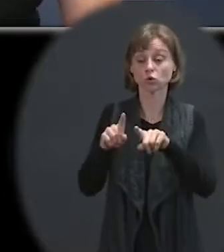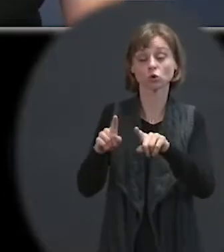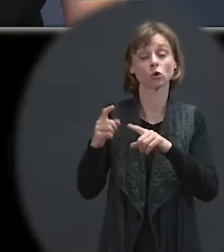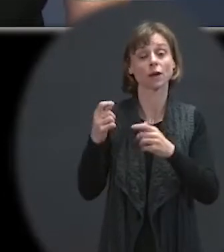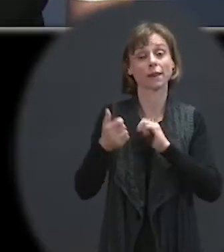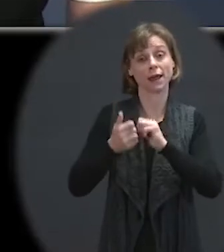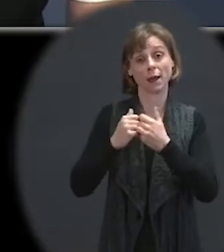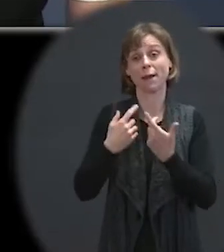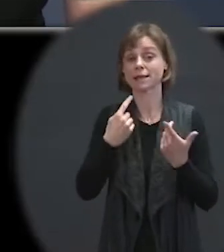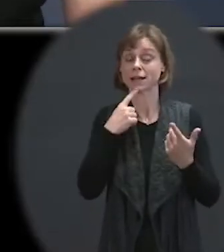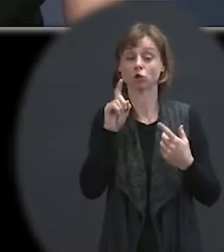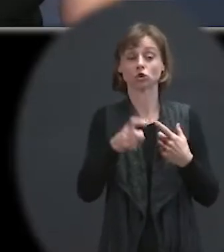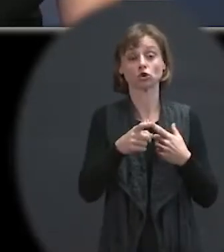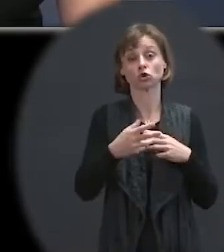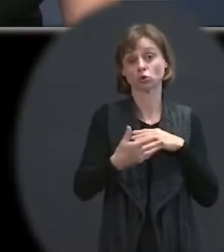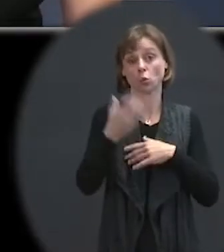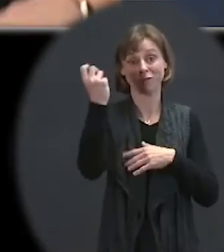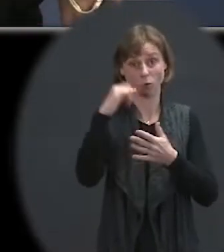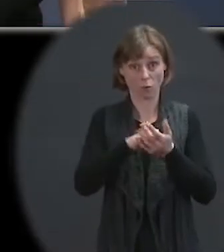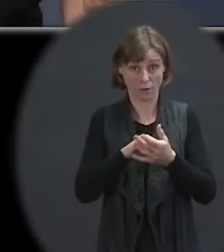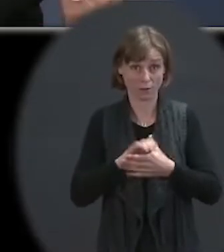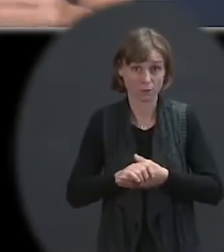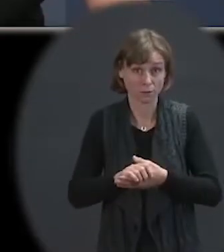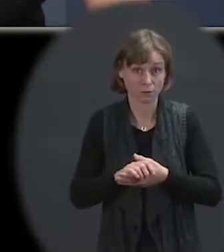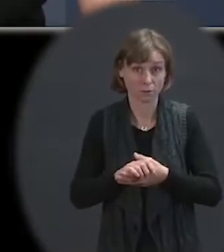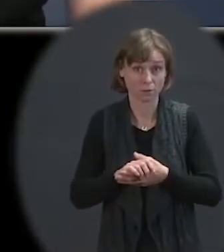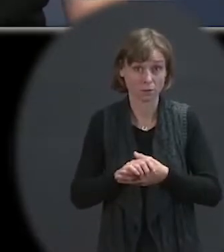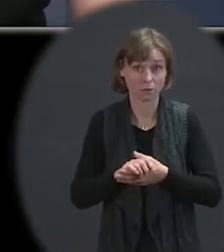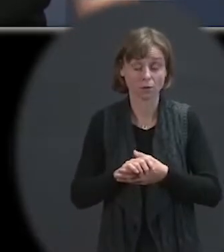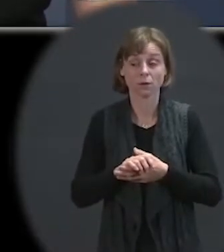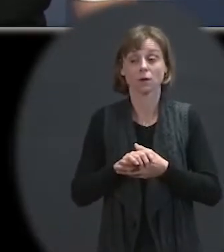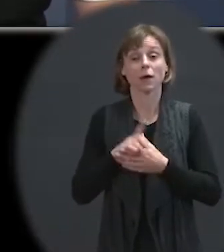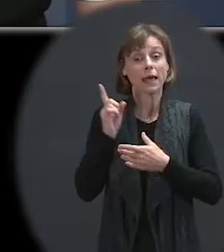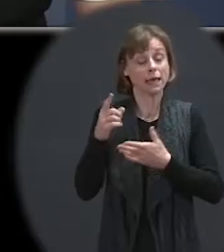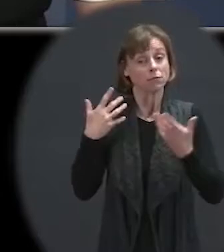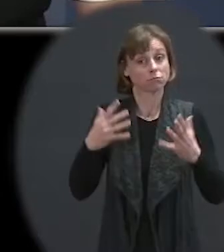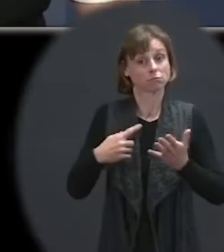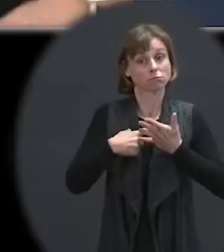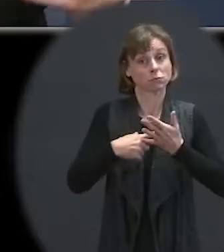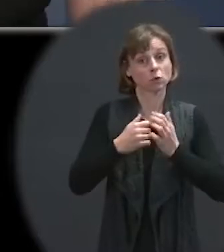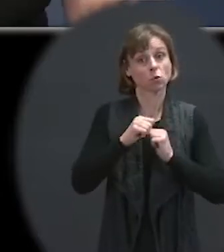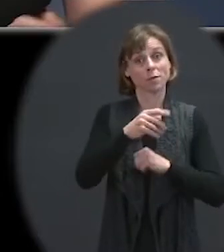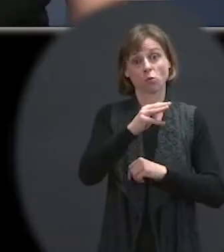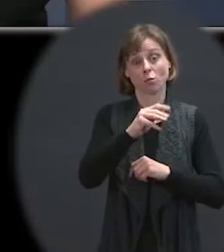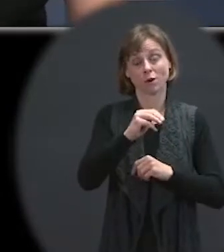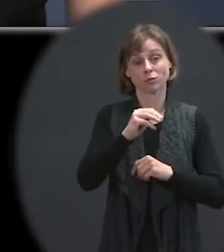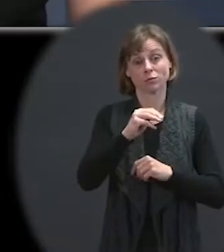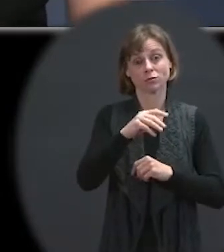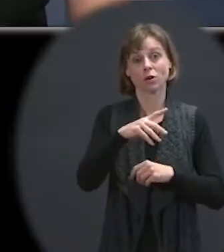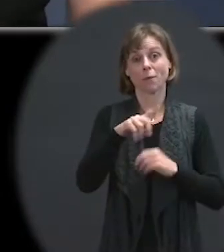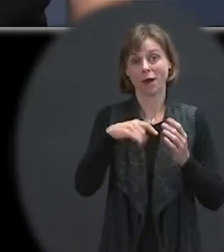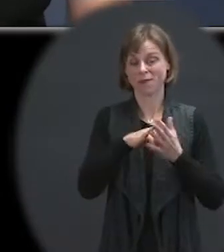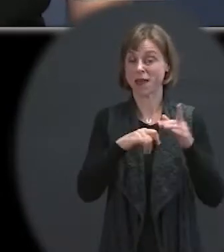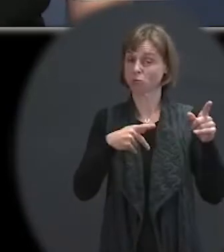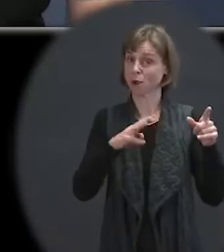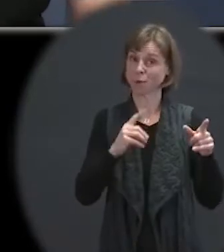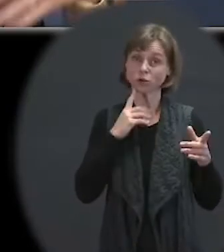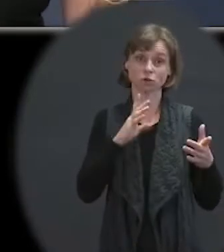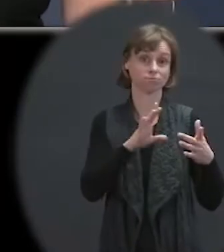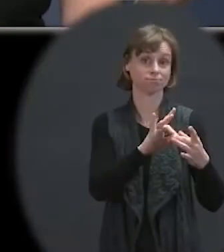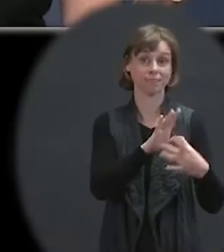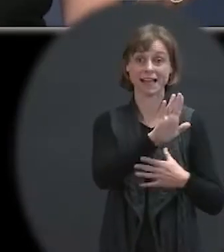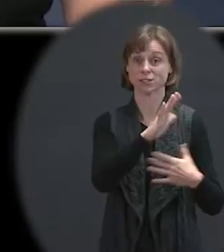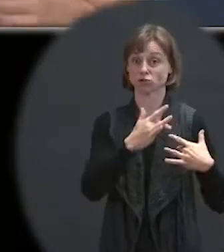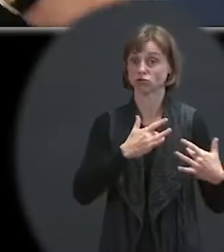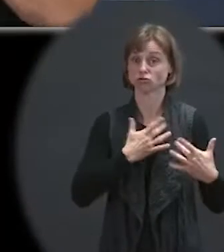it should be revoked. And he had conversations, of course, with the Prime Minister about it. The Prime Minister raised his concerns directly with the President,